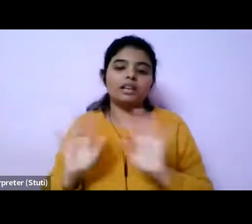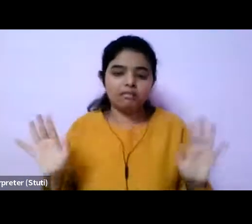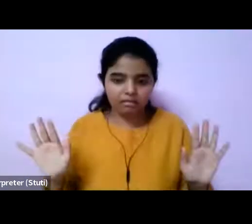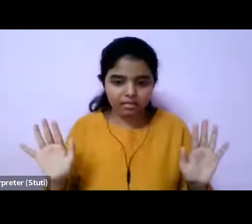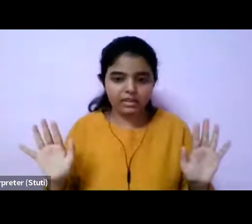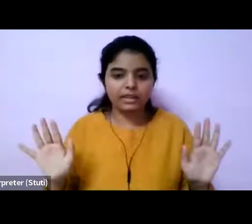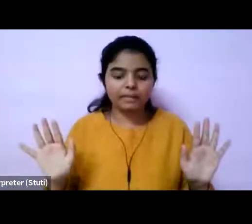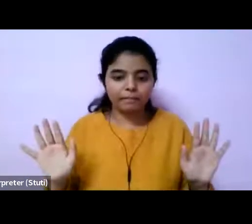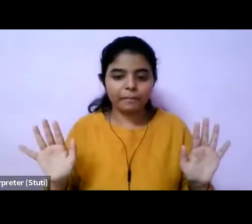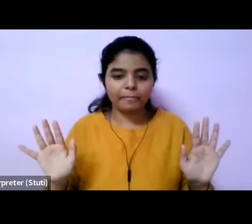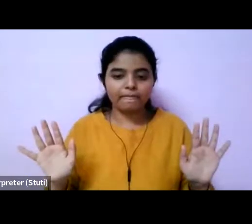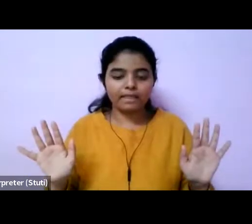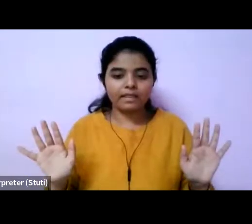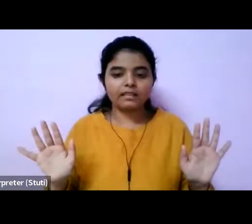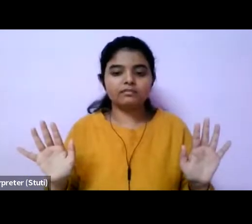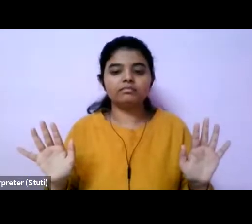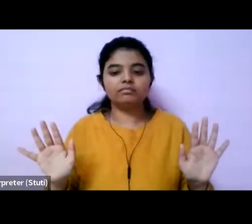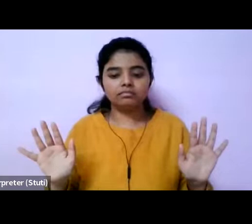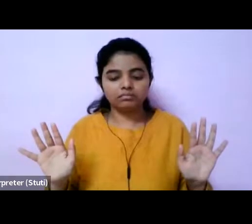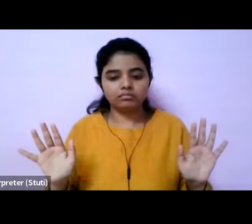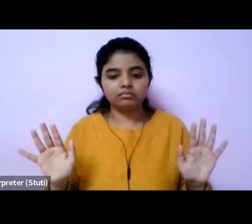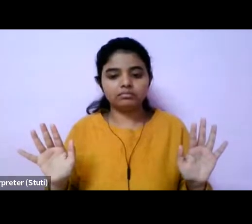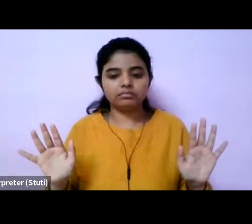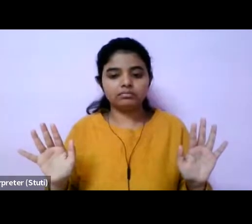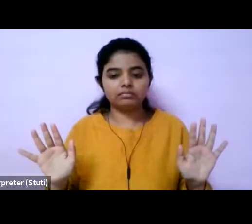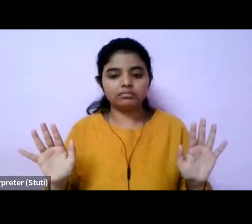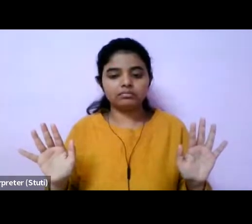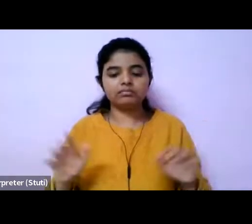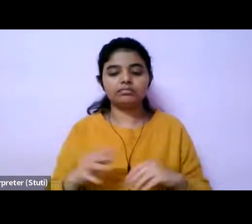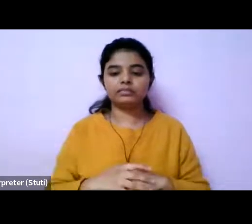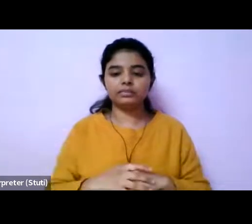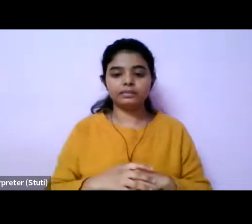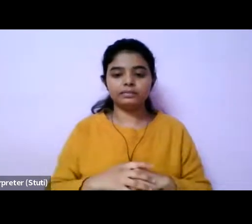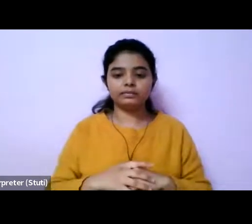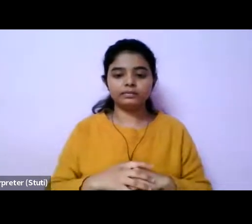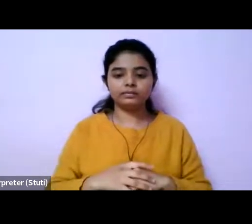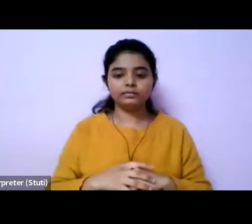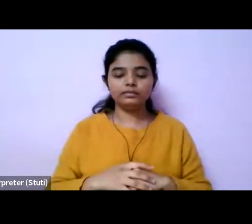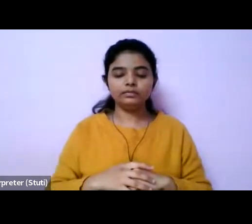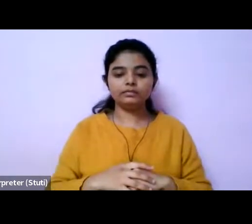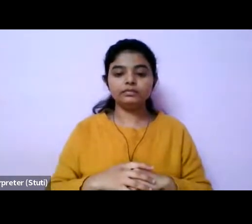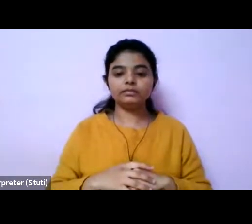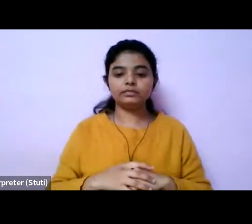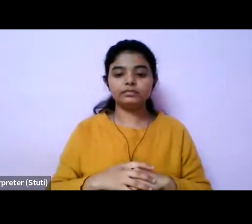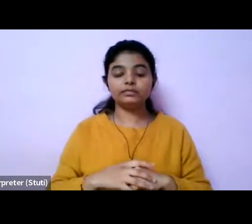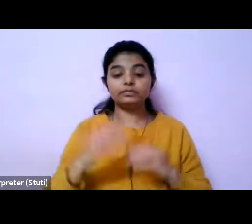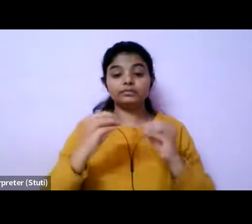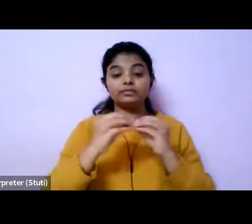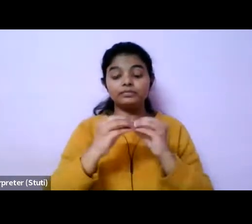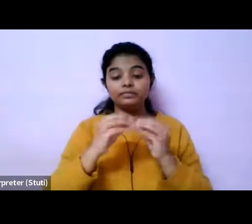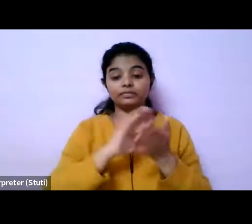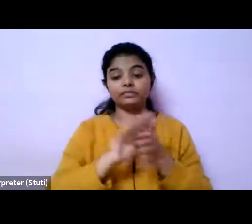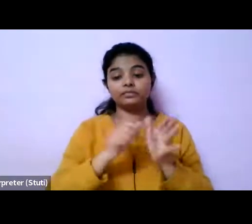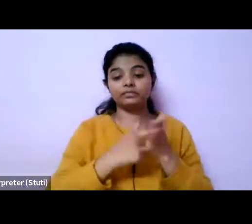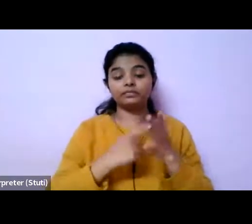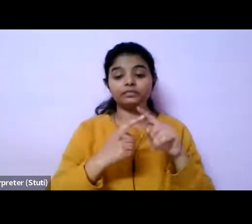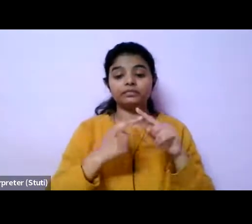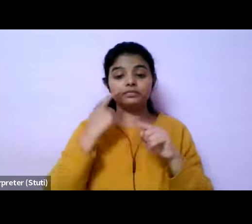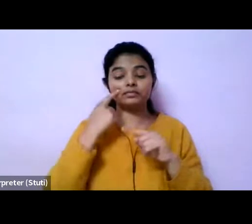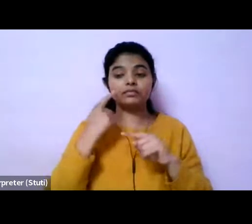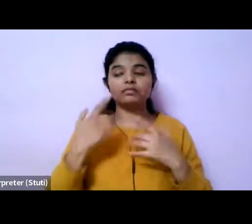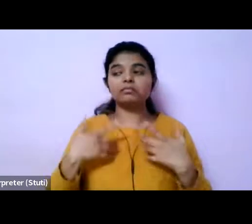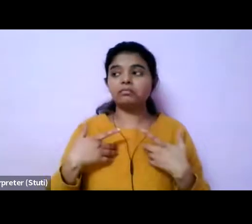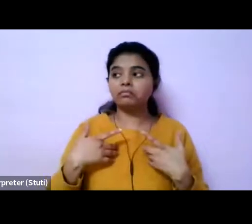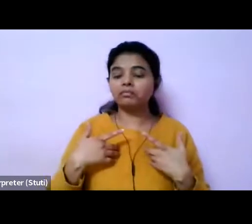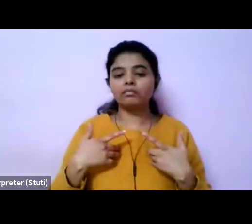atone for the guilt of giving the 3rd leg to Chandan. Bharati's sacred offering is an